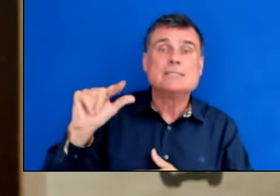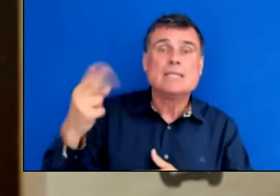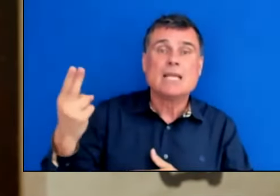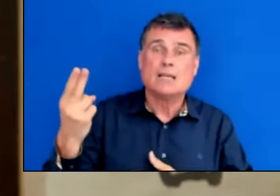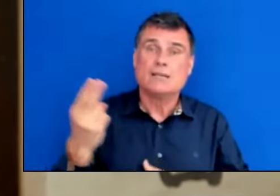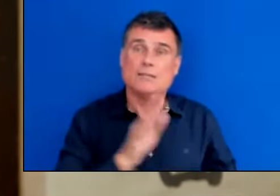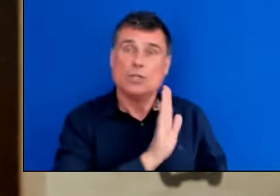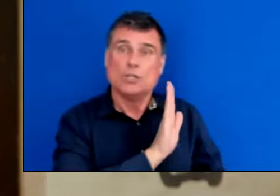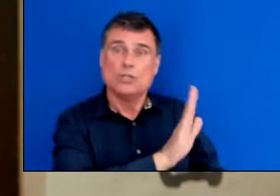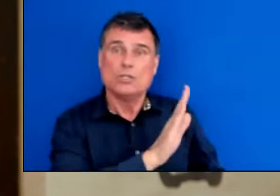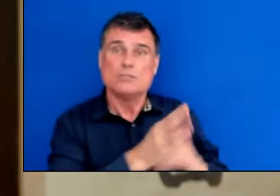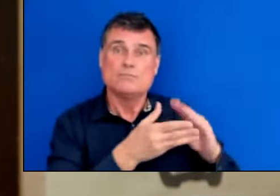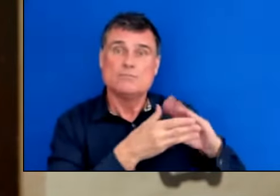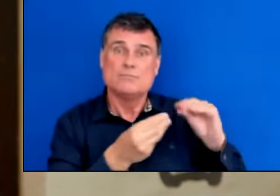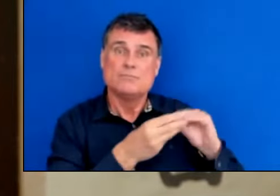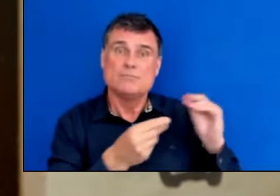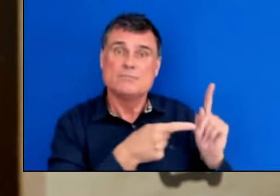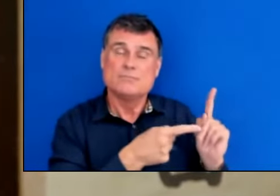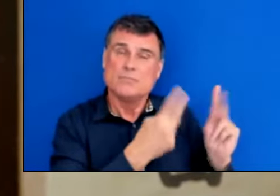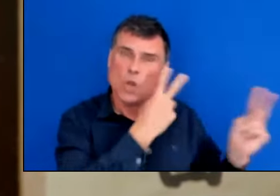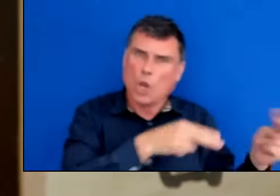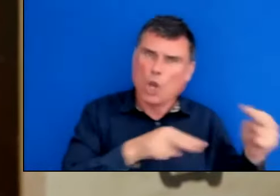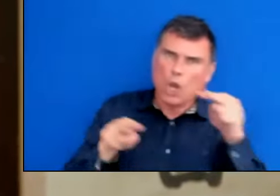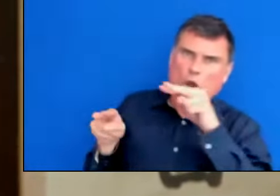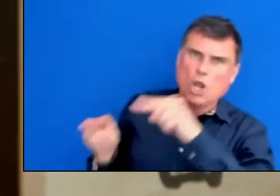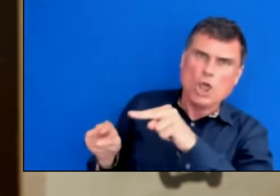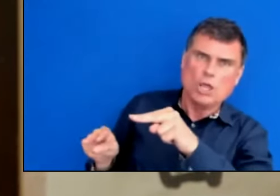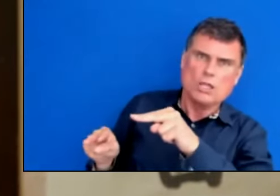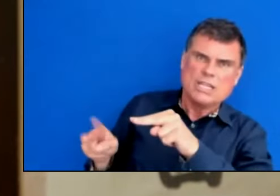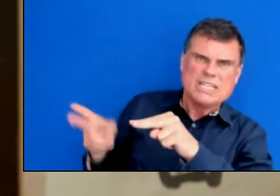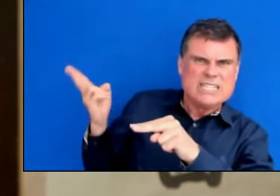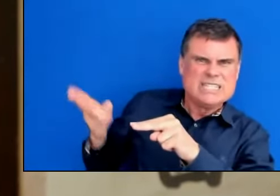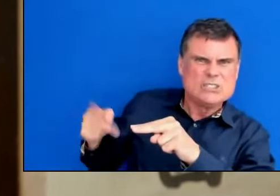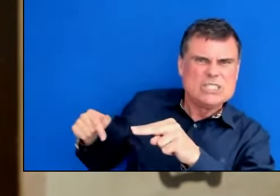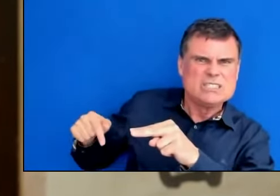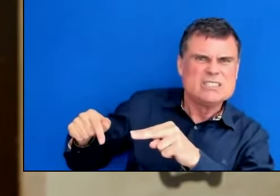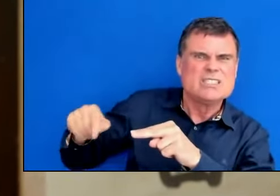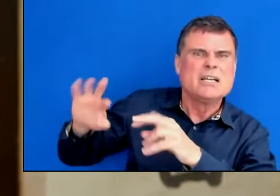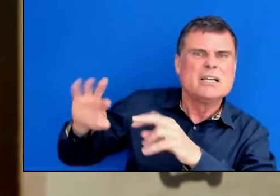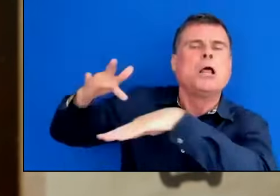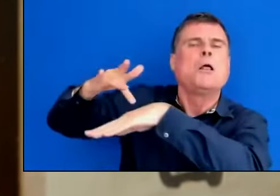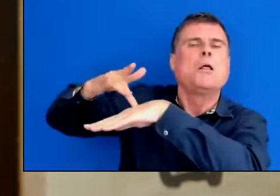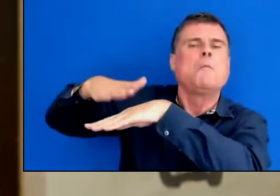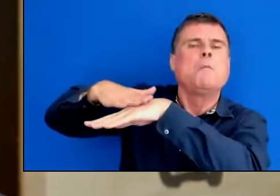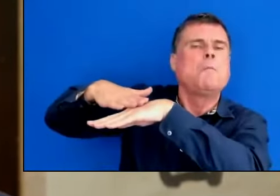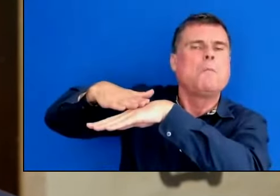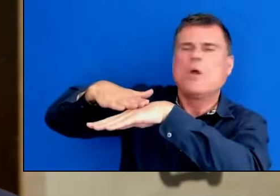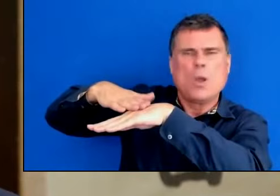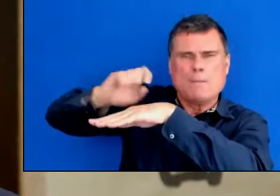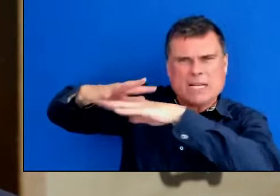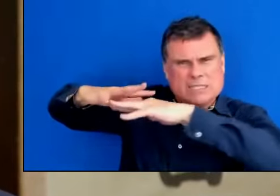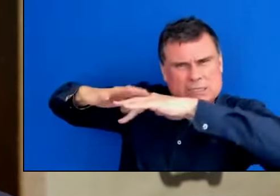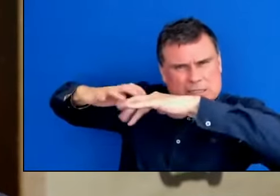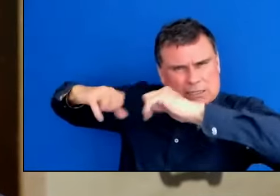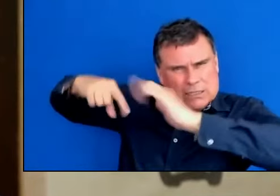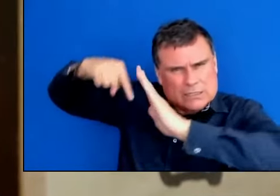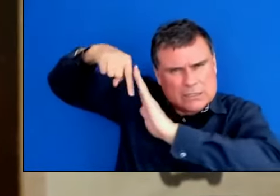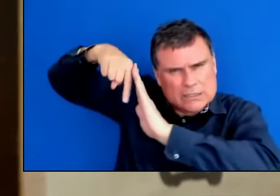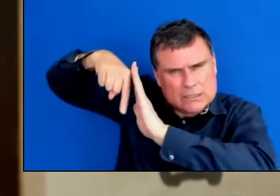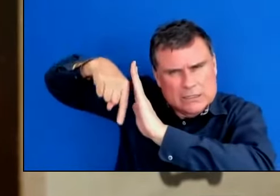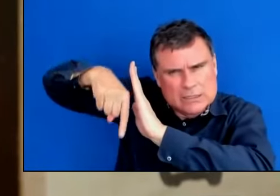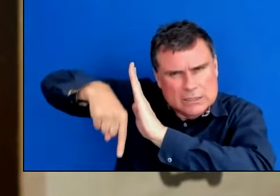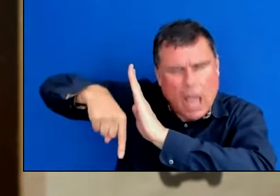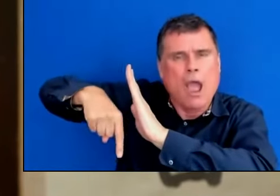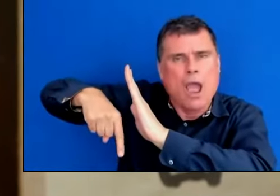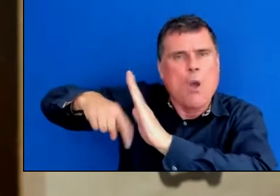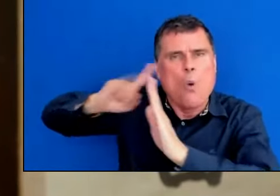all of us to do what we can to draw attention to these moments in our history that need to not just be touched upon, but be ingrained